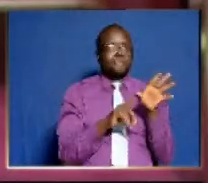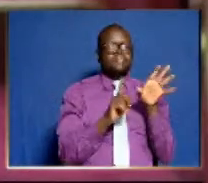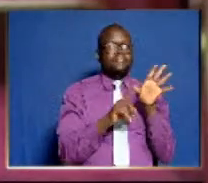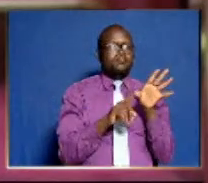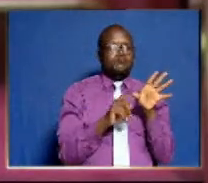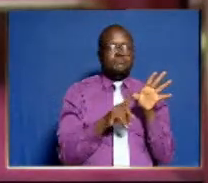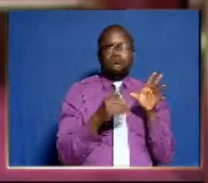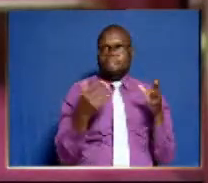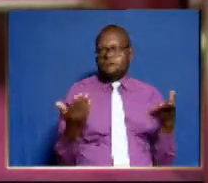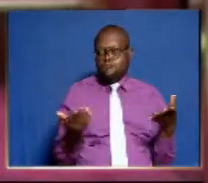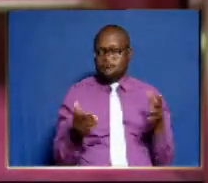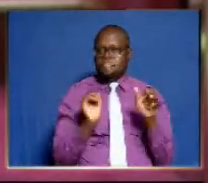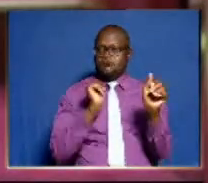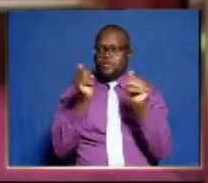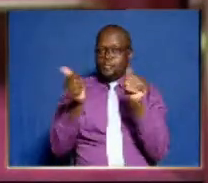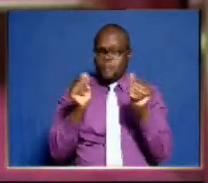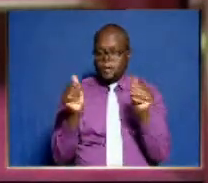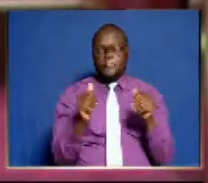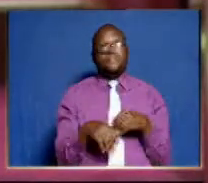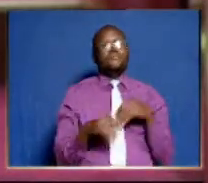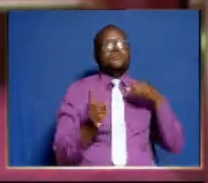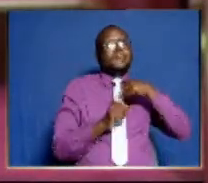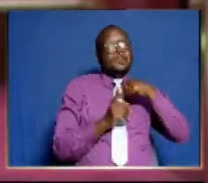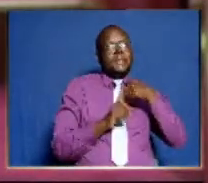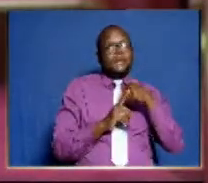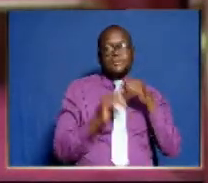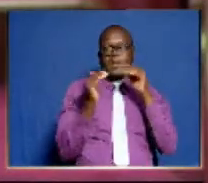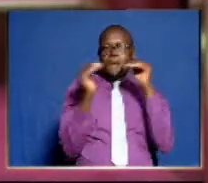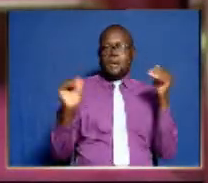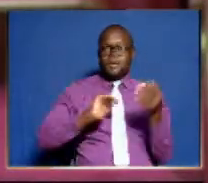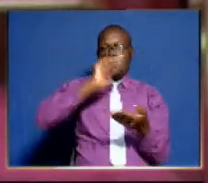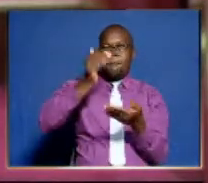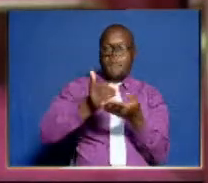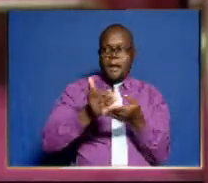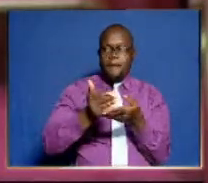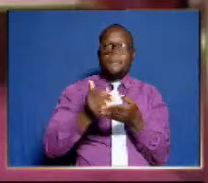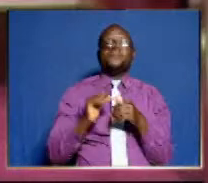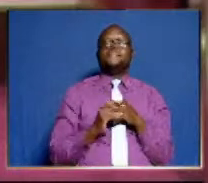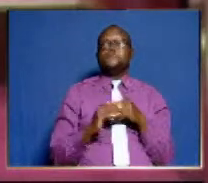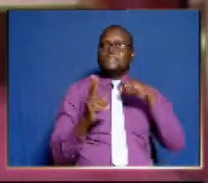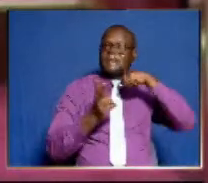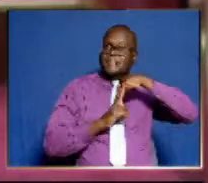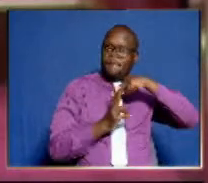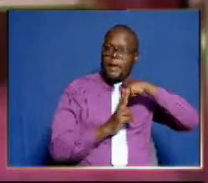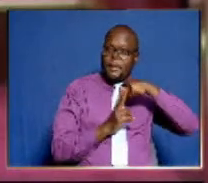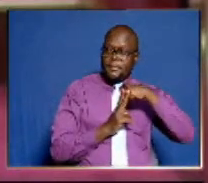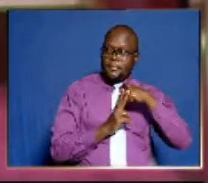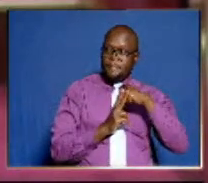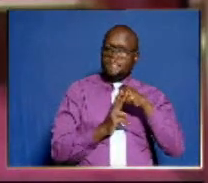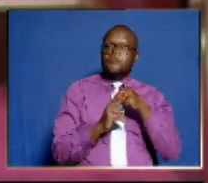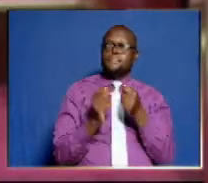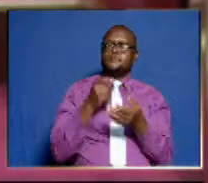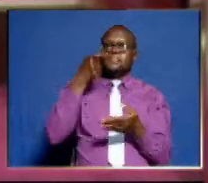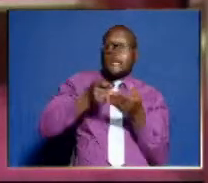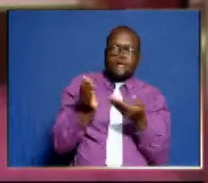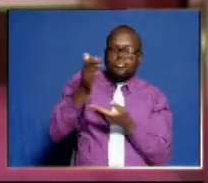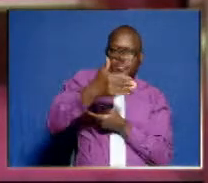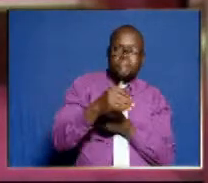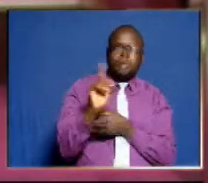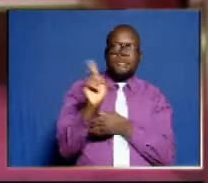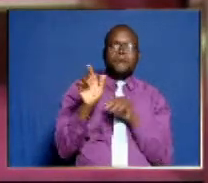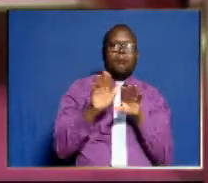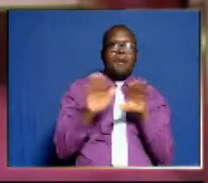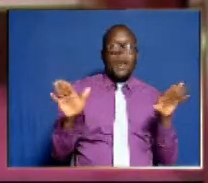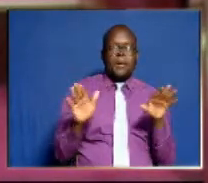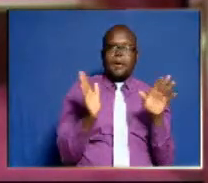5, the State Department for Sports. Number 6, the Equalization Fund. Number 7, revenue statements for the Ministry of Lands and Fiscal